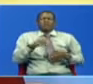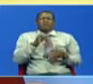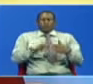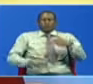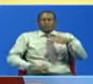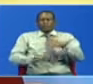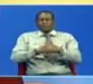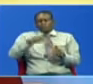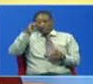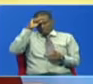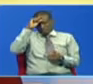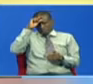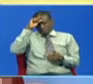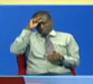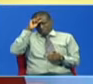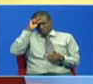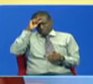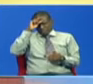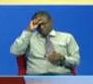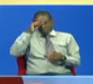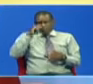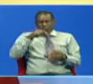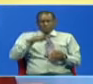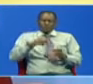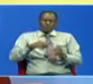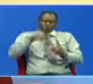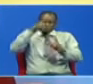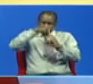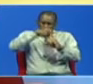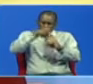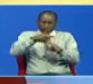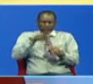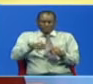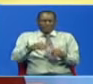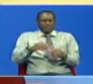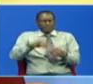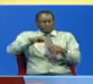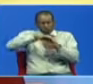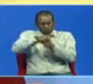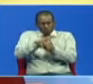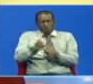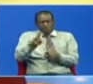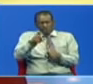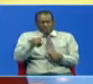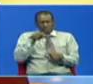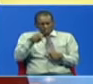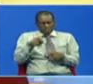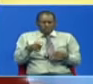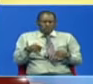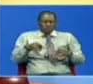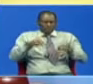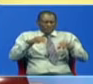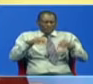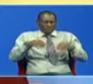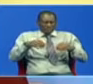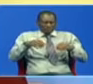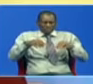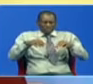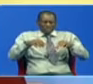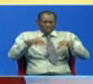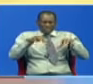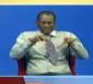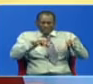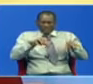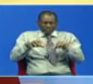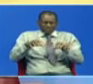the government's response. This pandemic that we are in is going to test us. It is going to stretch our